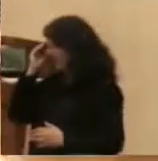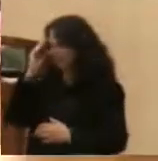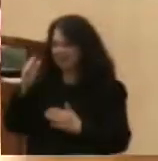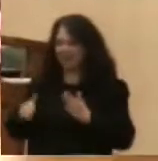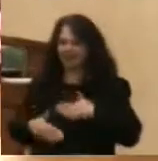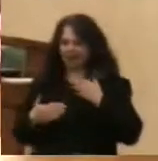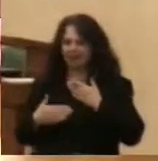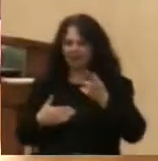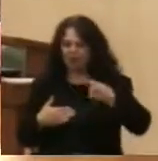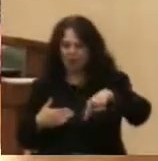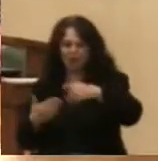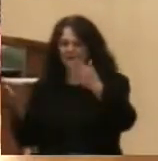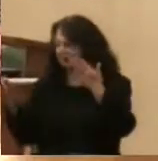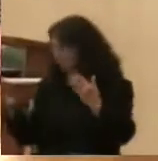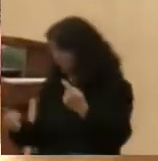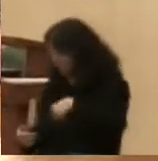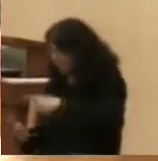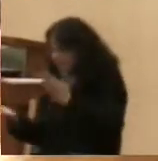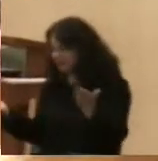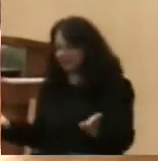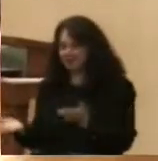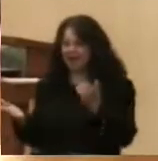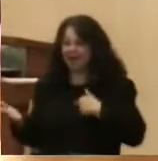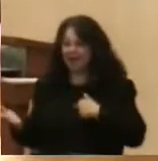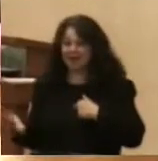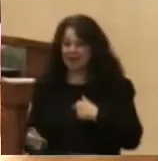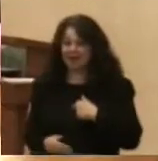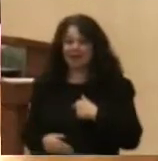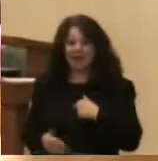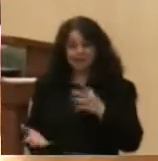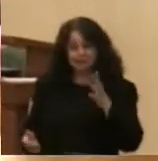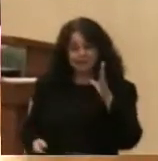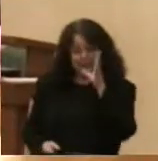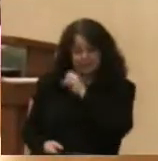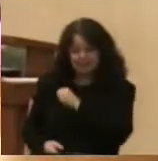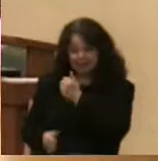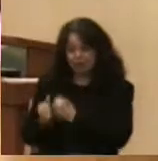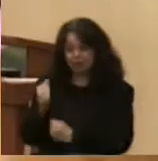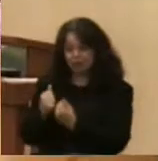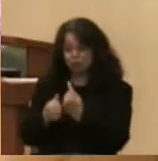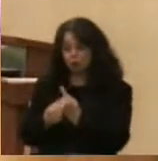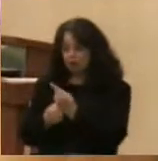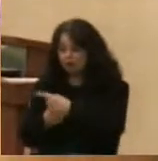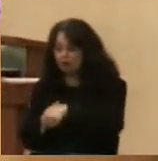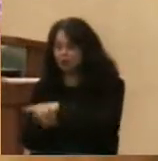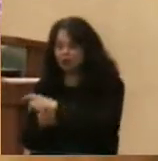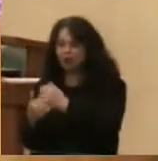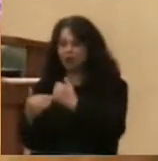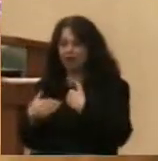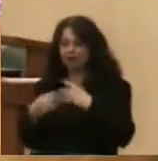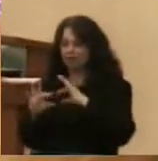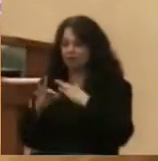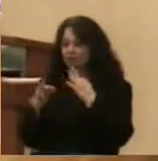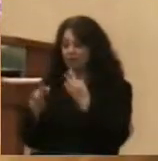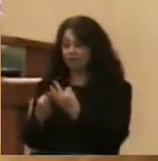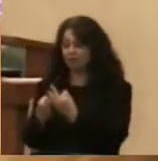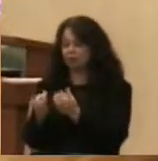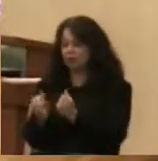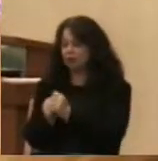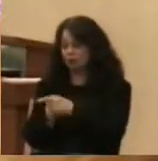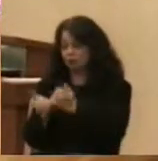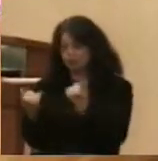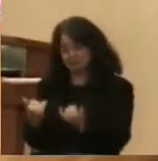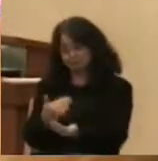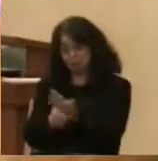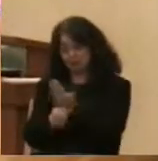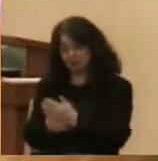Glad to have you here. I suspect that every one of you came with some family today. Would that be